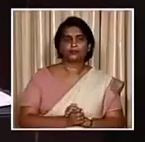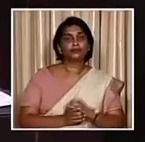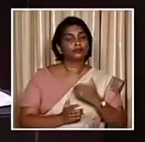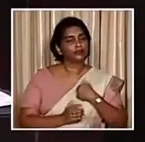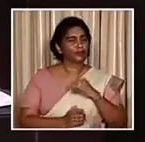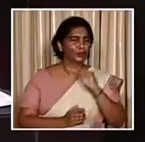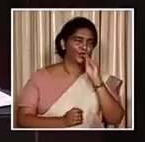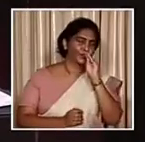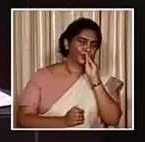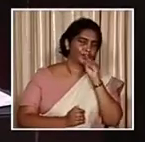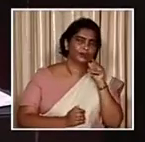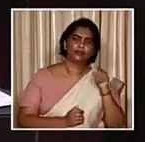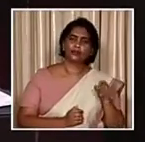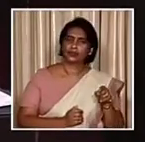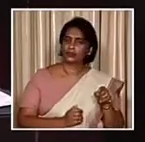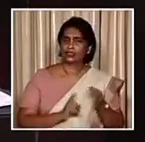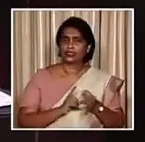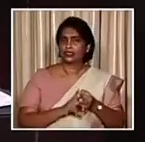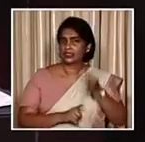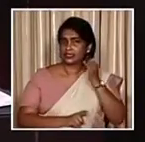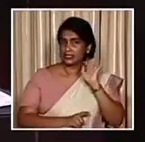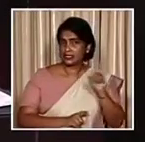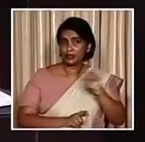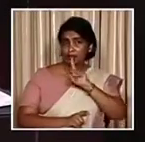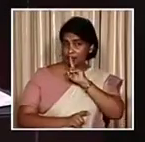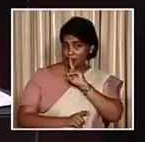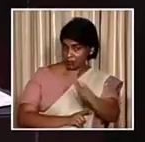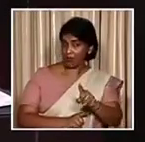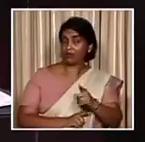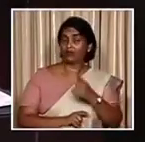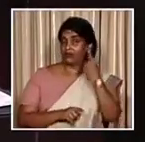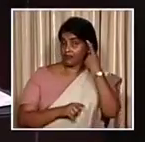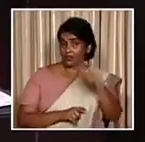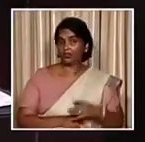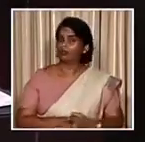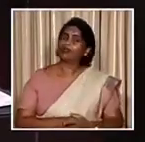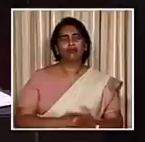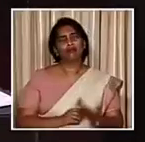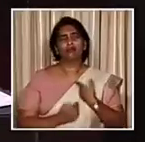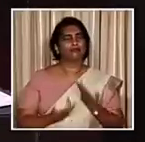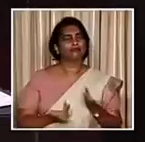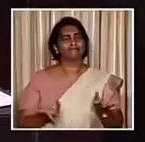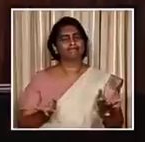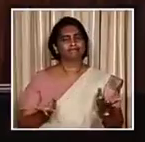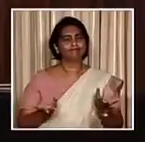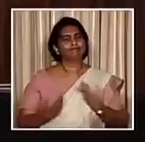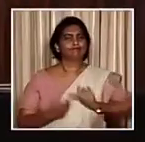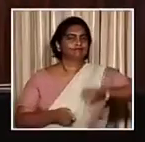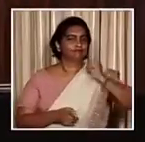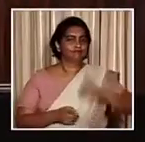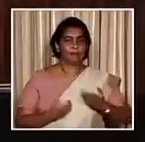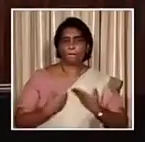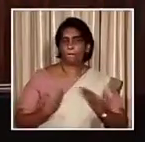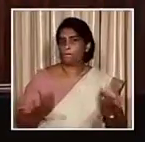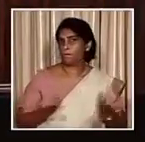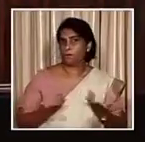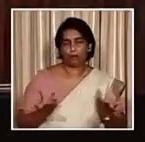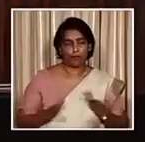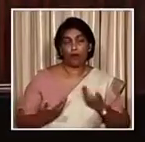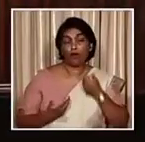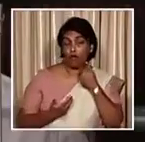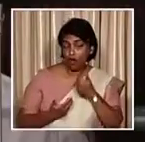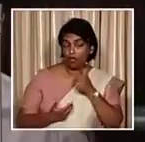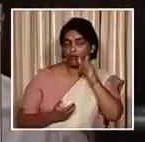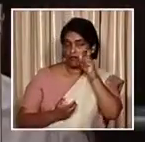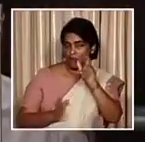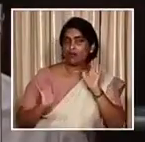statement, to approve anything willy-nilly without proper scrutiny and examination. Right. Thank you. We start the